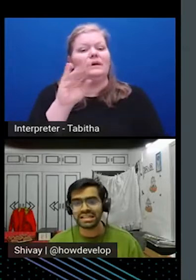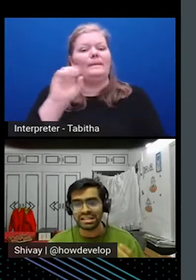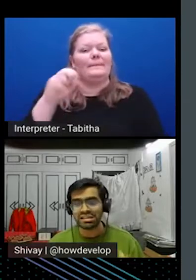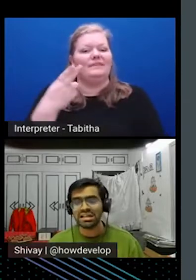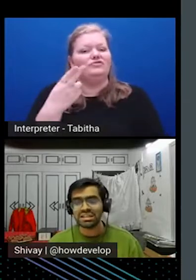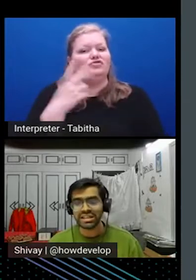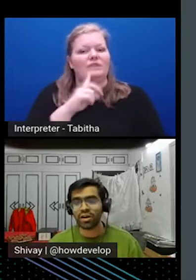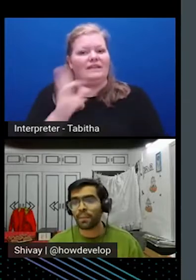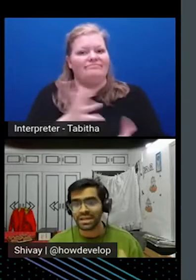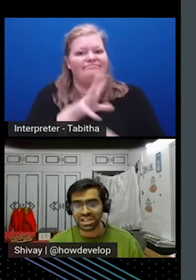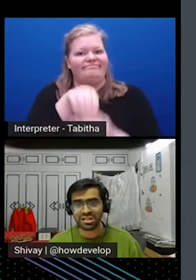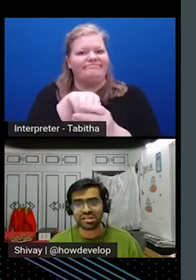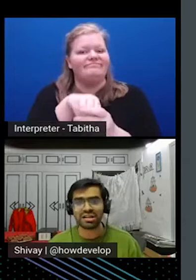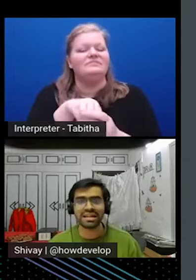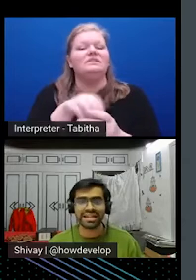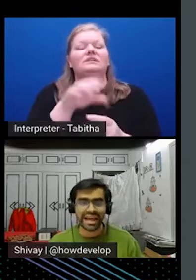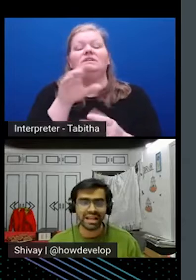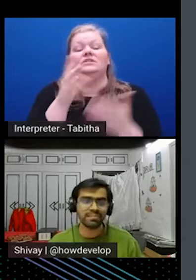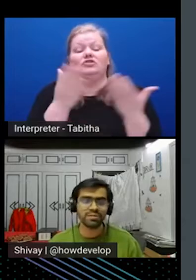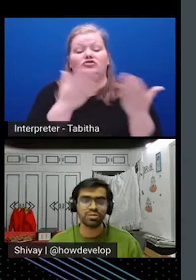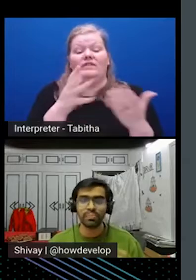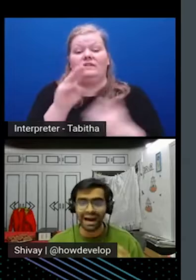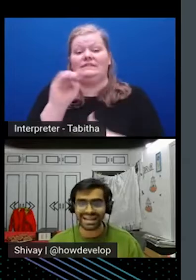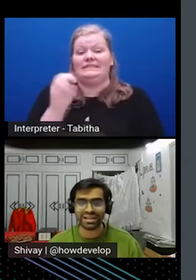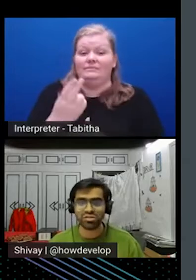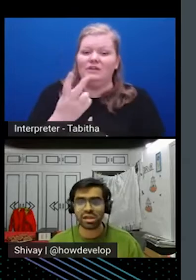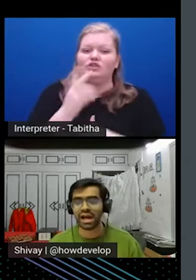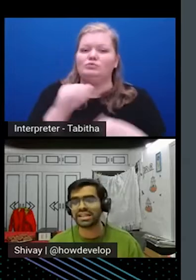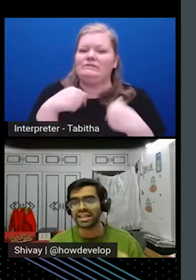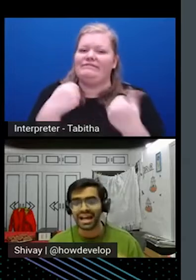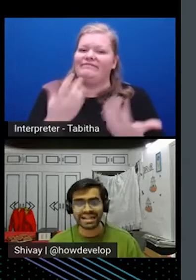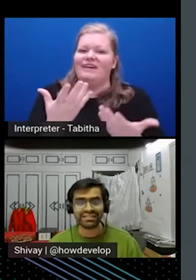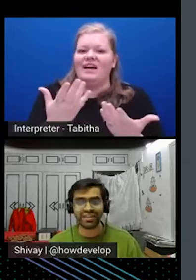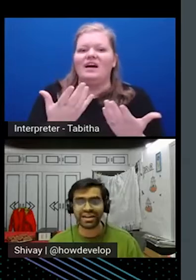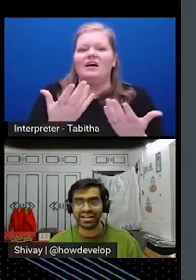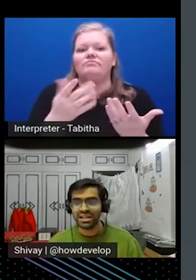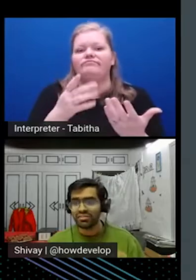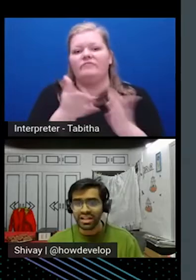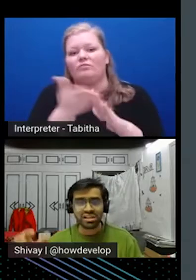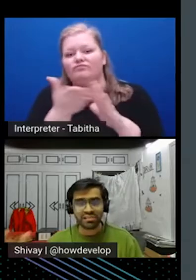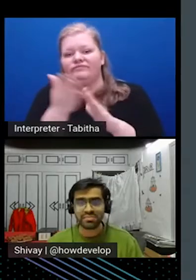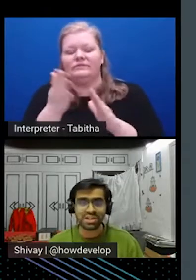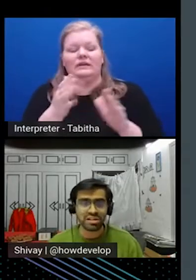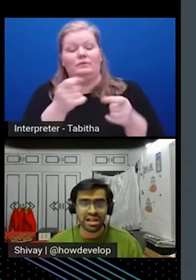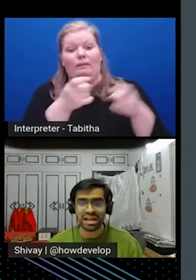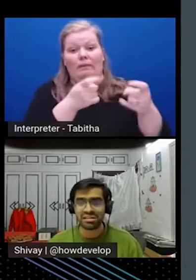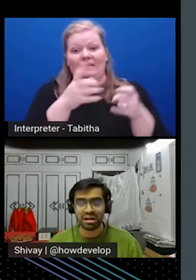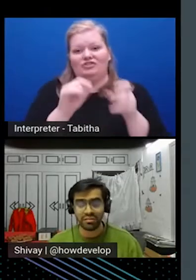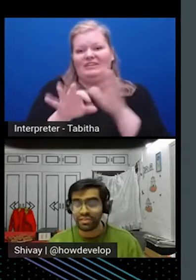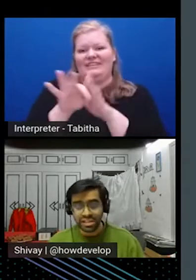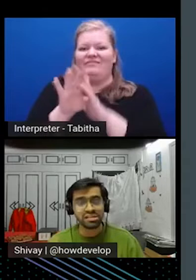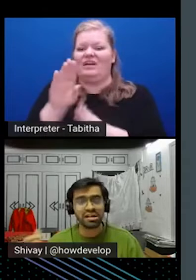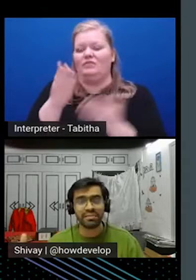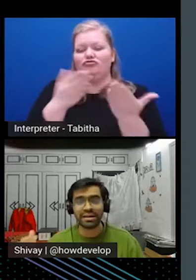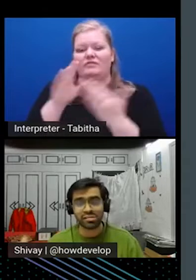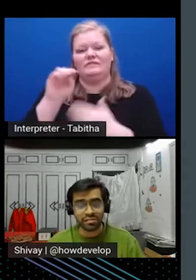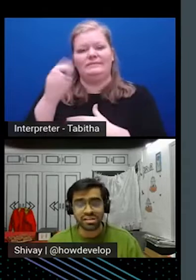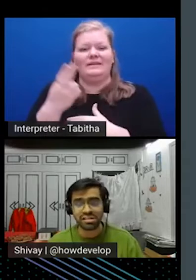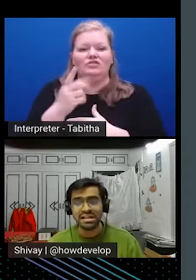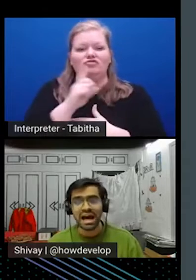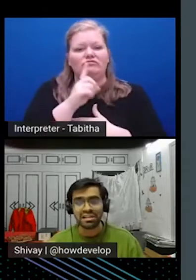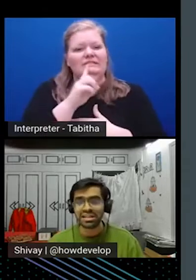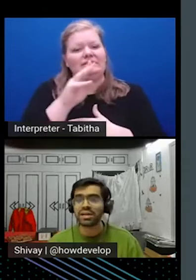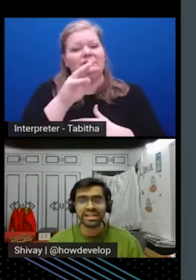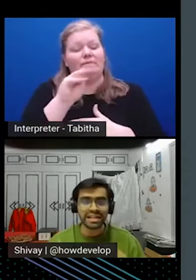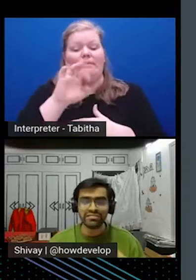provide these three operations that help to manage and then identify various service meshes as various